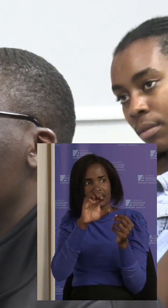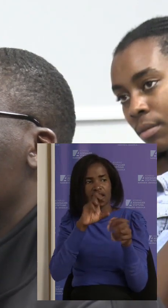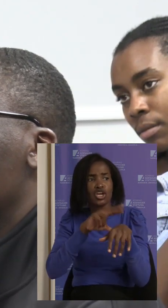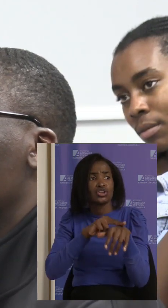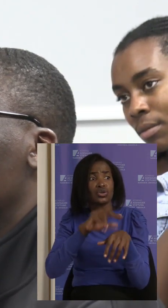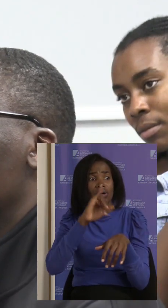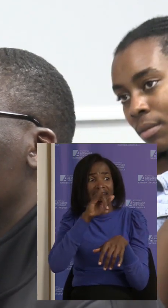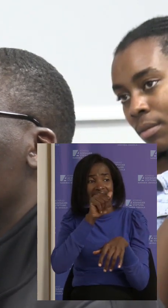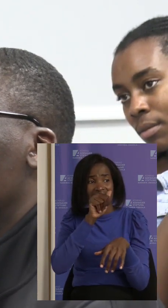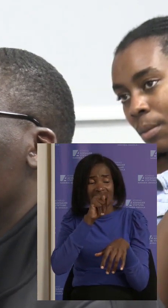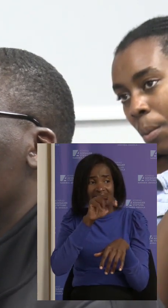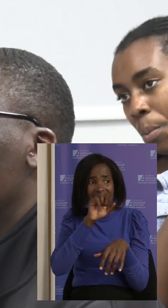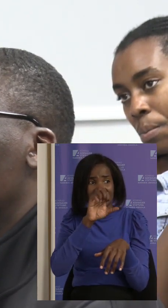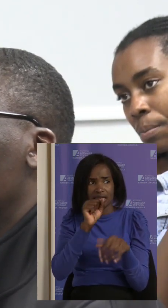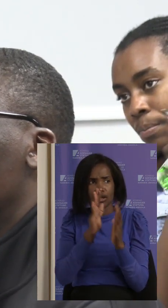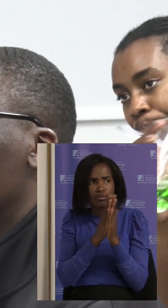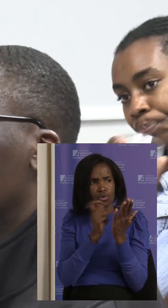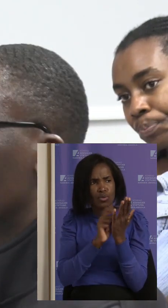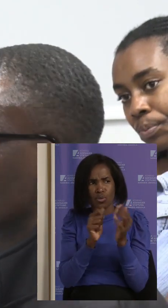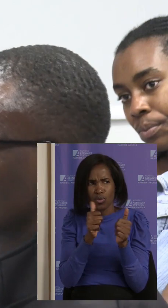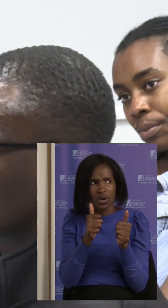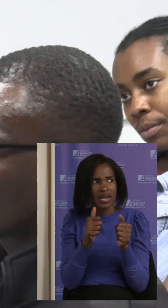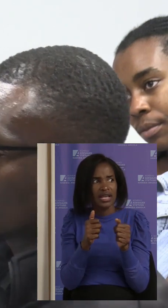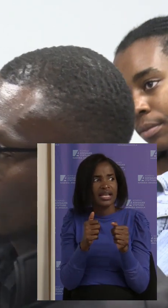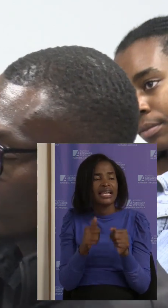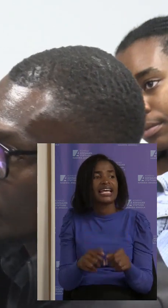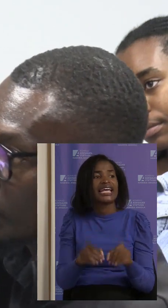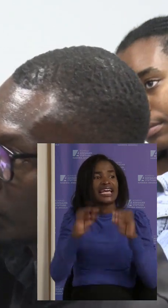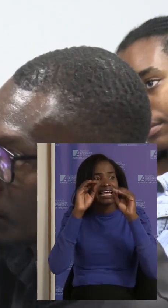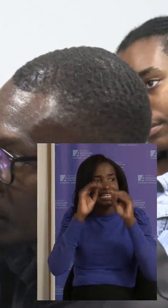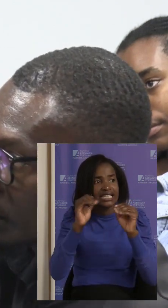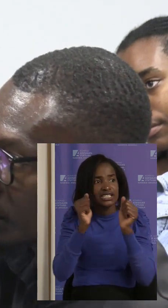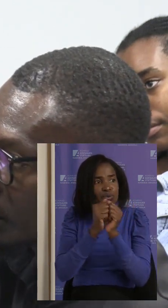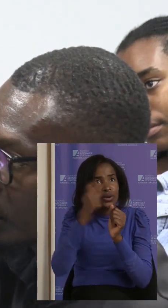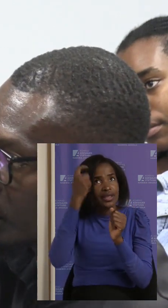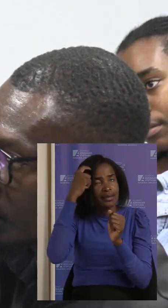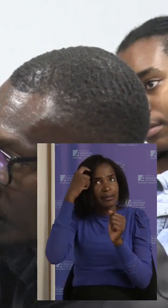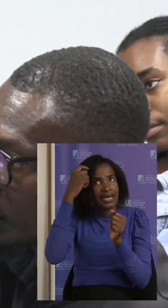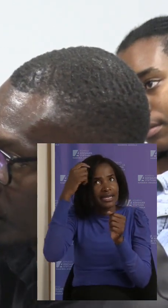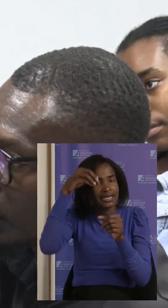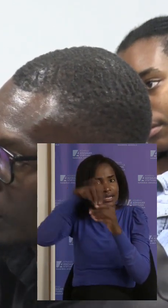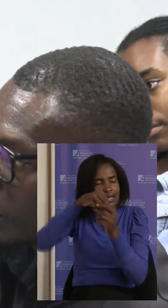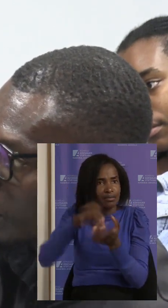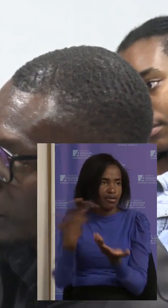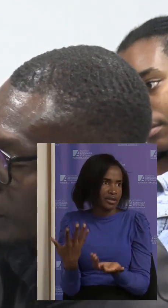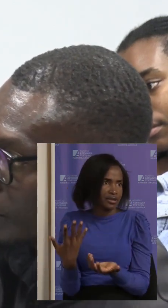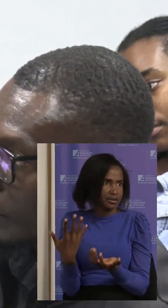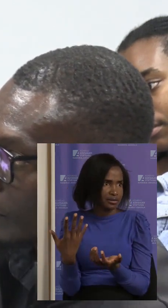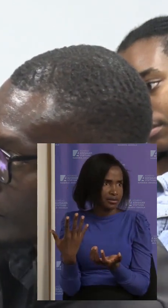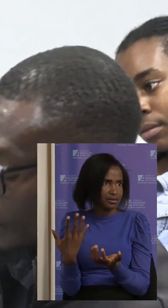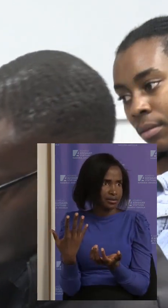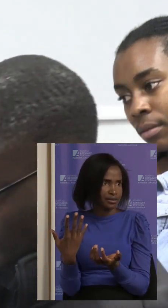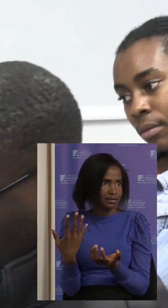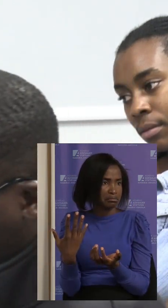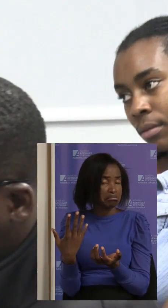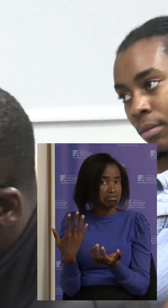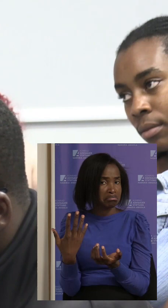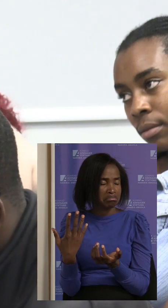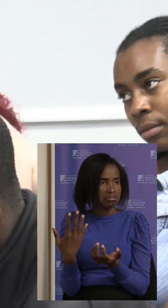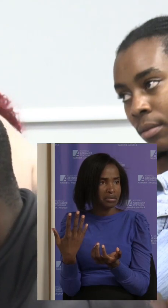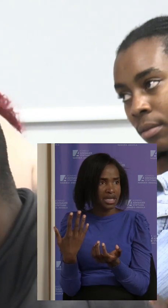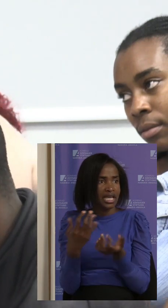a very good book, Teaching with Mind in Poverty. It will tell you what